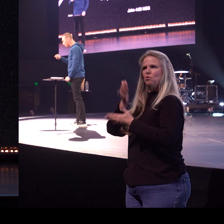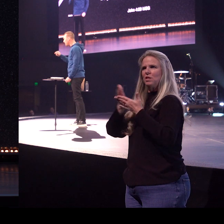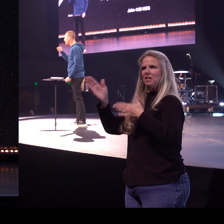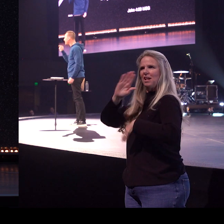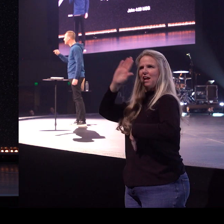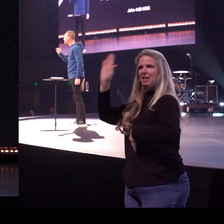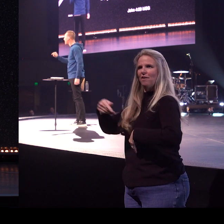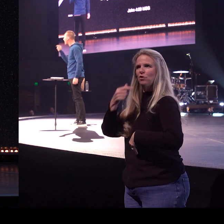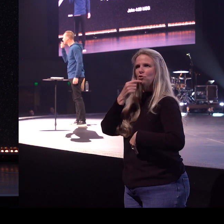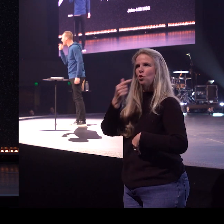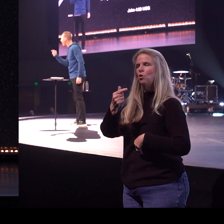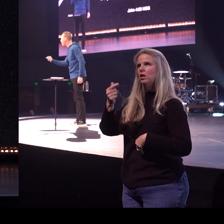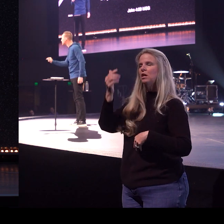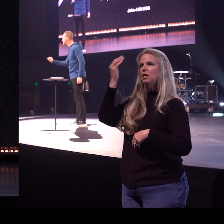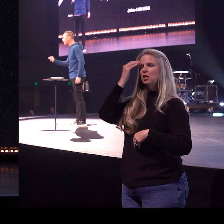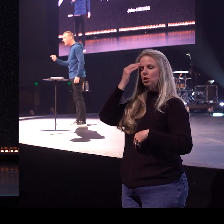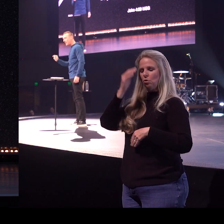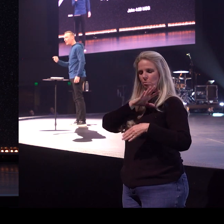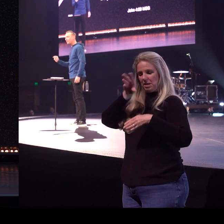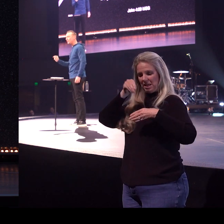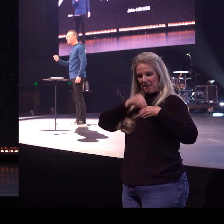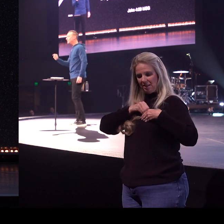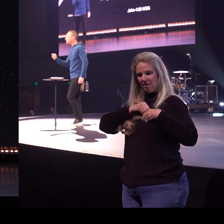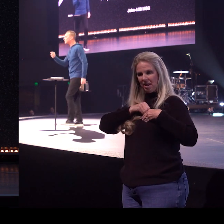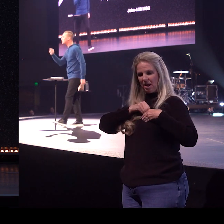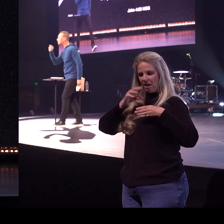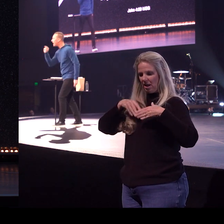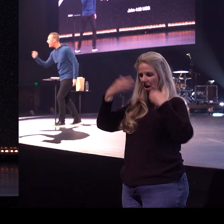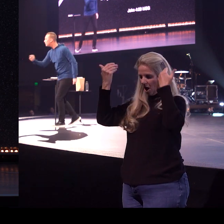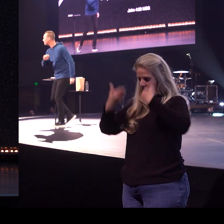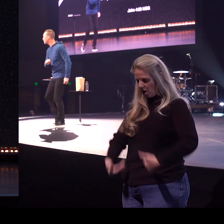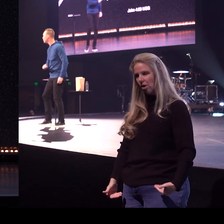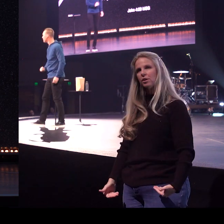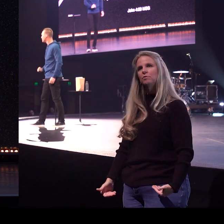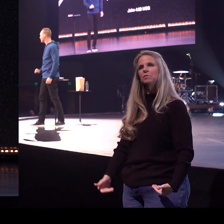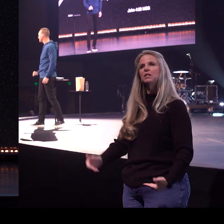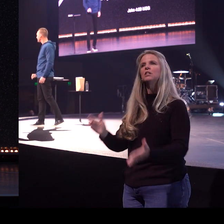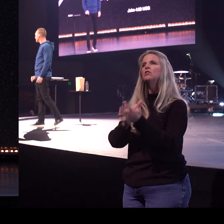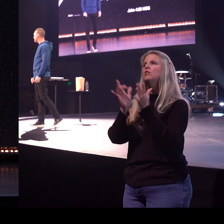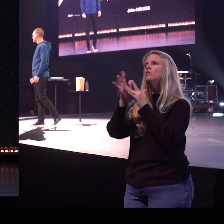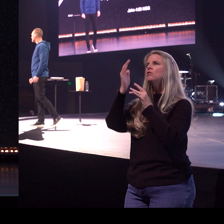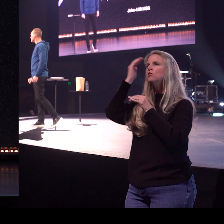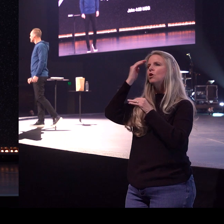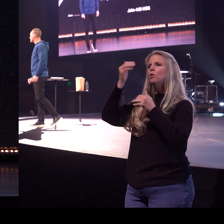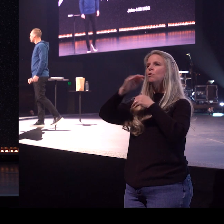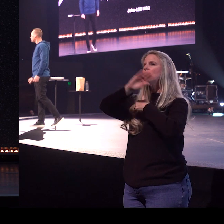He knows me inside and out. Is that not powerful? Jesus knows everything you've ever done.